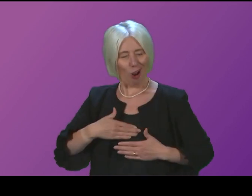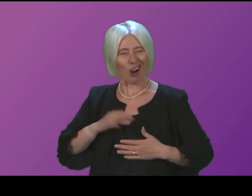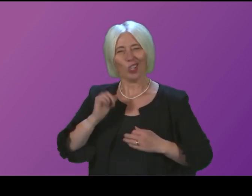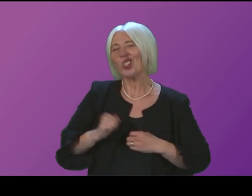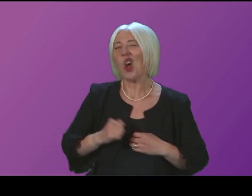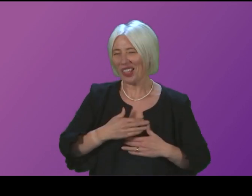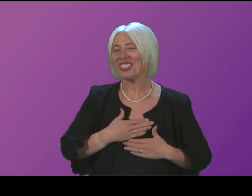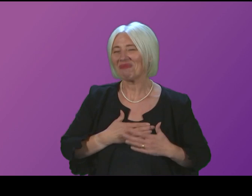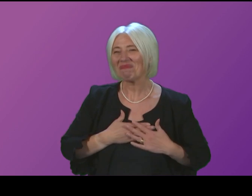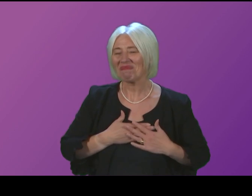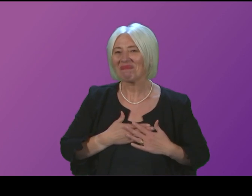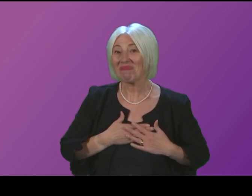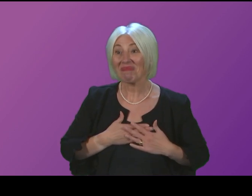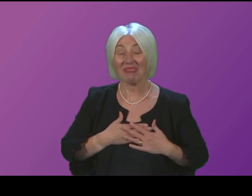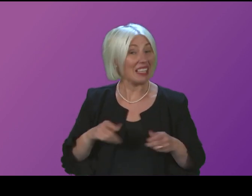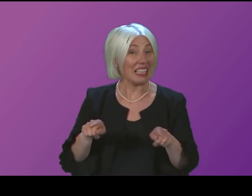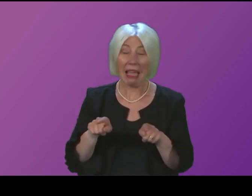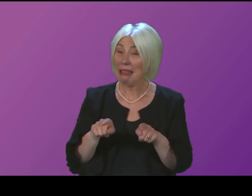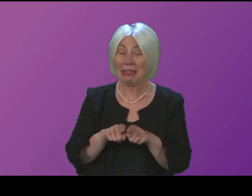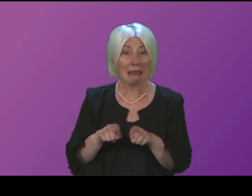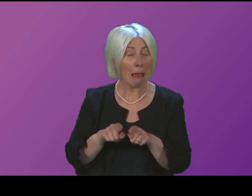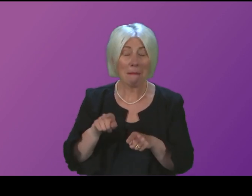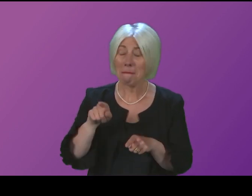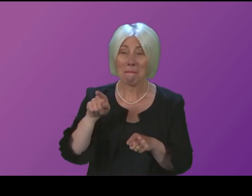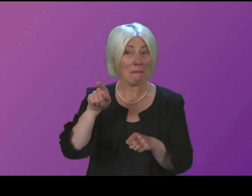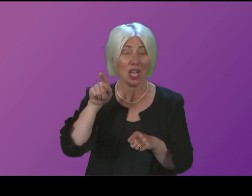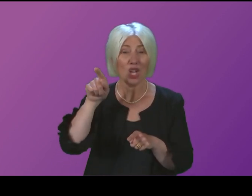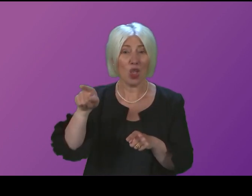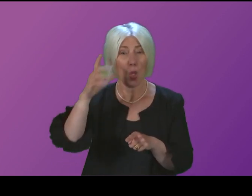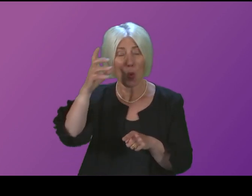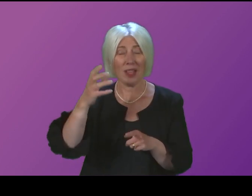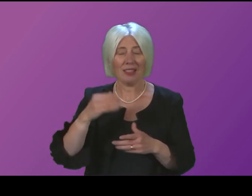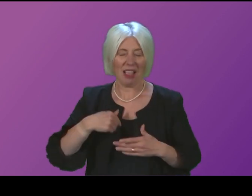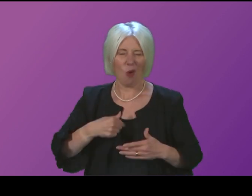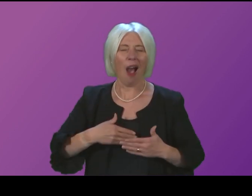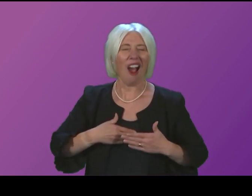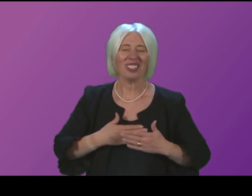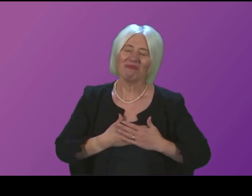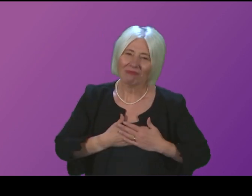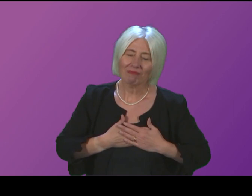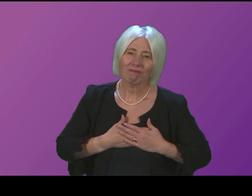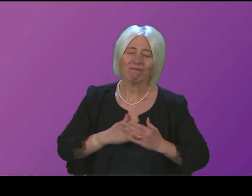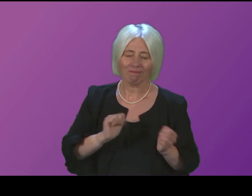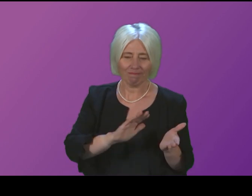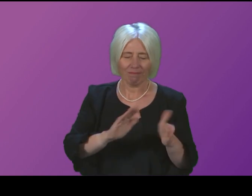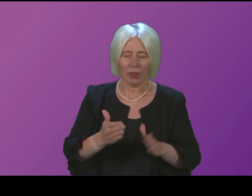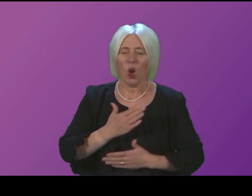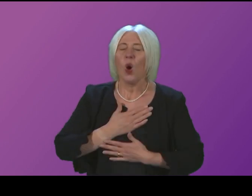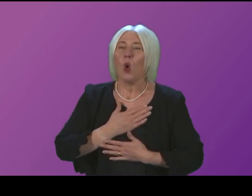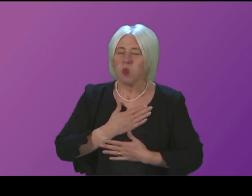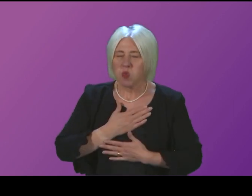heart, as she in turn found ample room in ours. Her passing leaves a profound